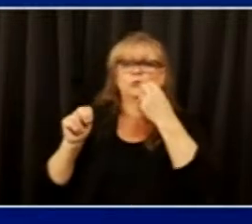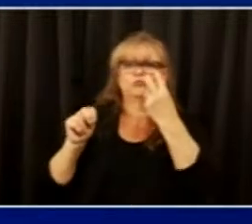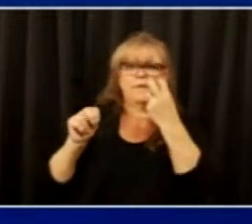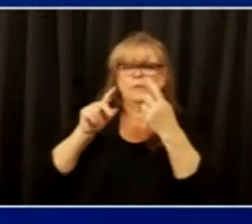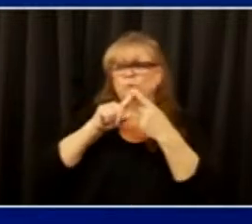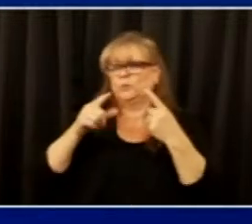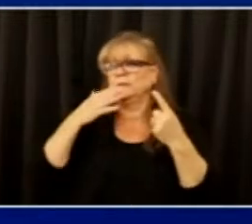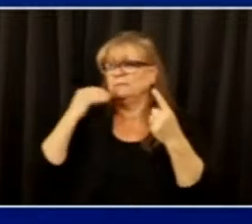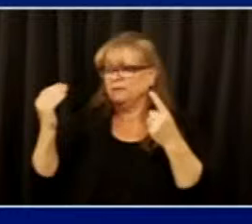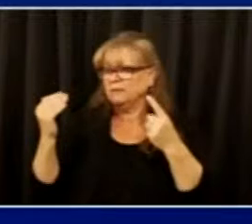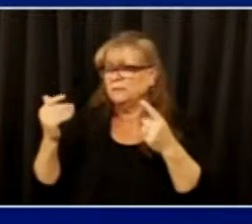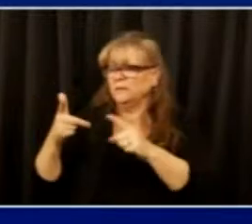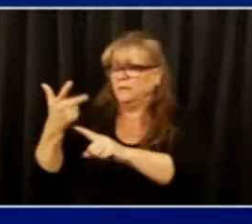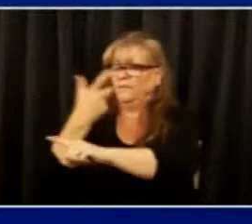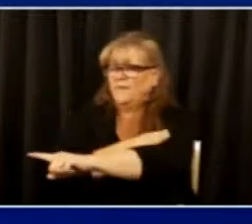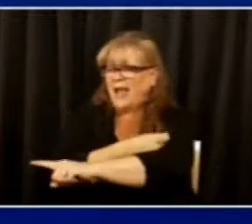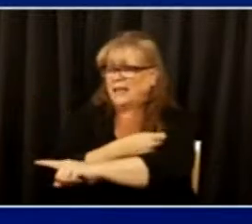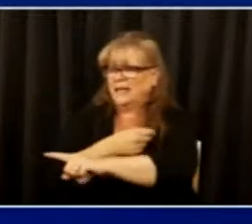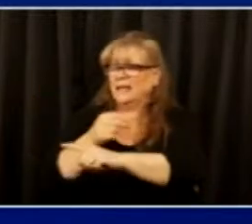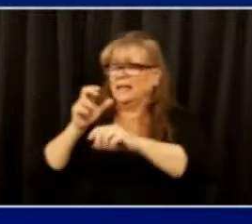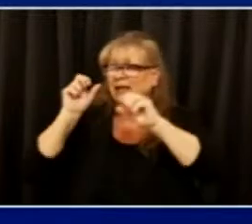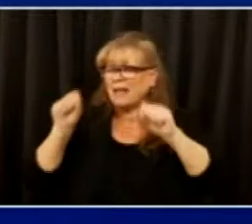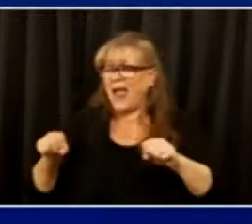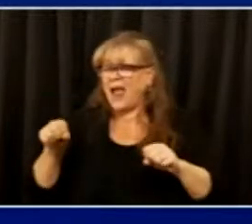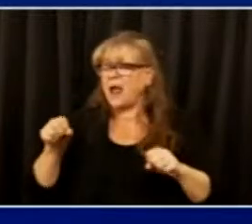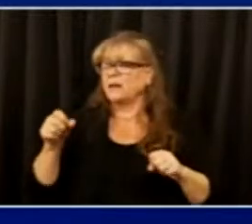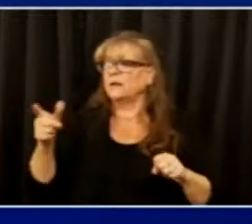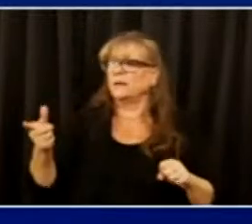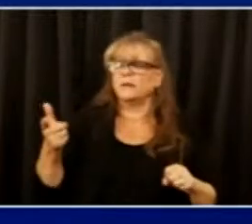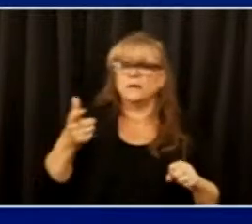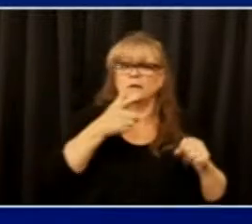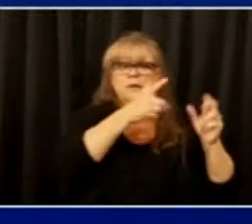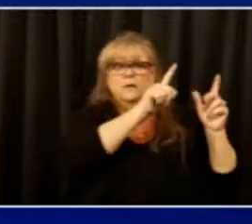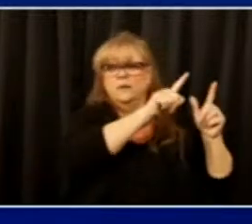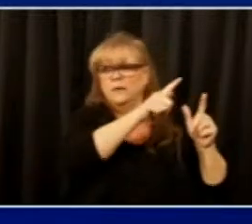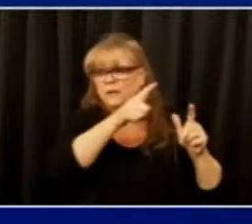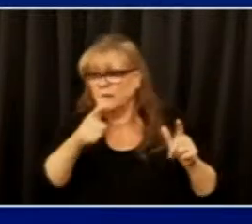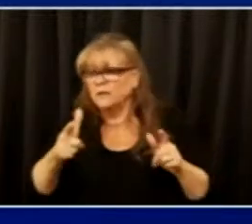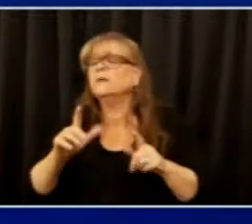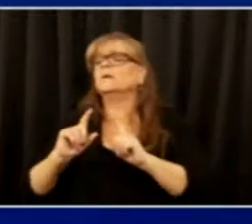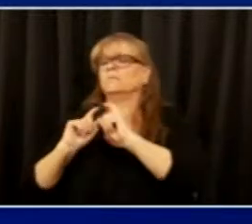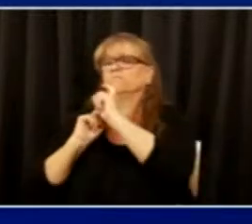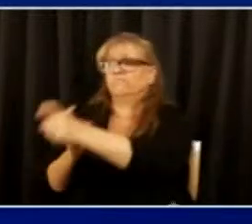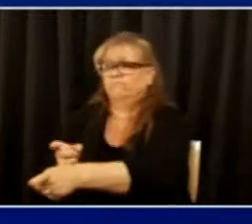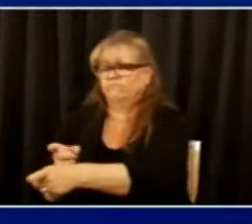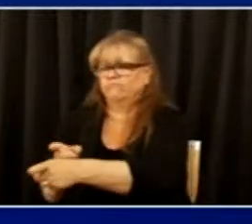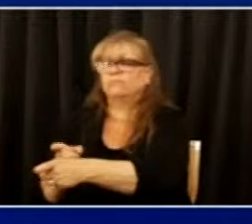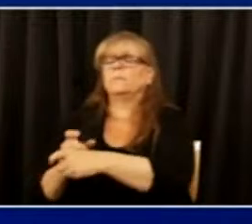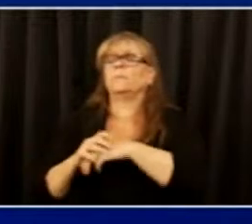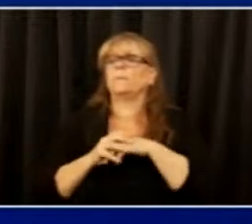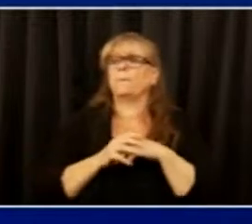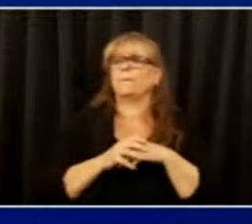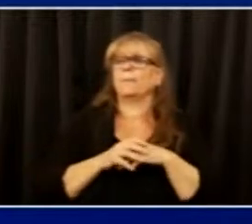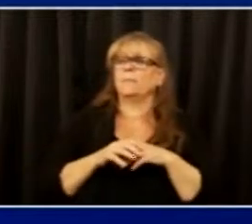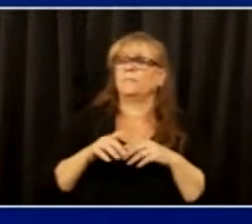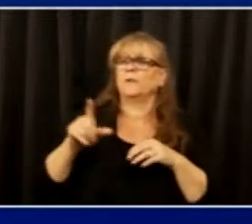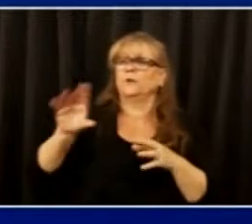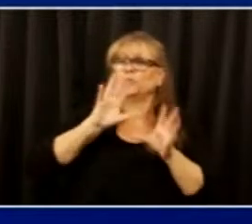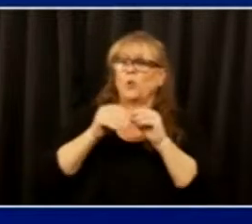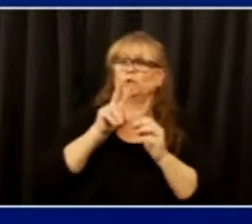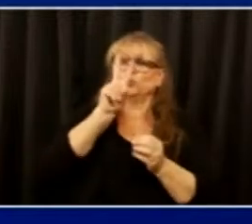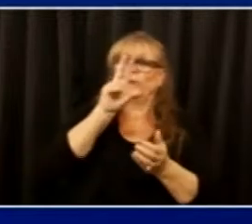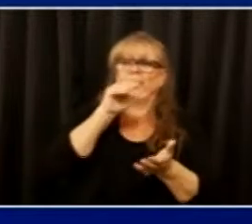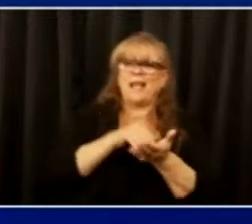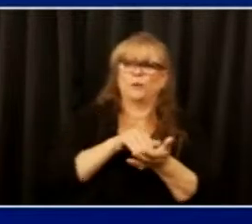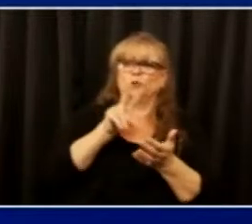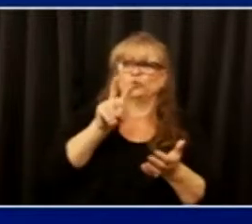pandemic COVID-19 vaccination programs. So just to tell you a little bit more about the study, it included 2,260 participants who were